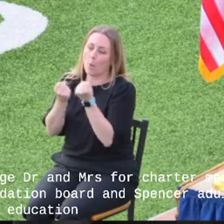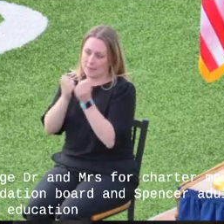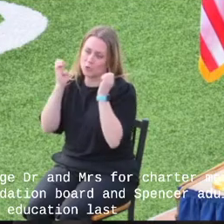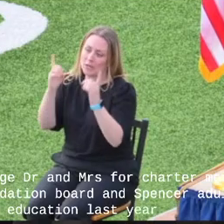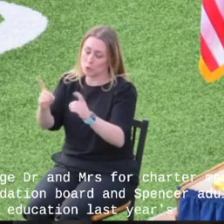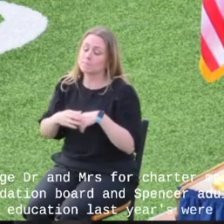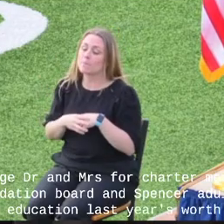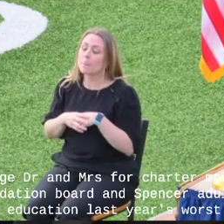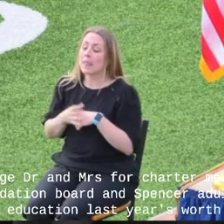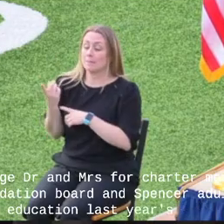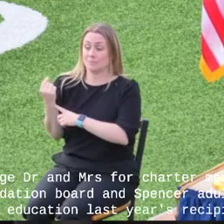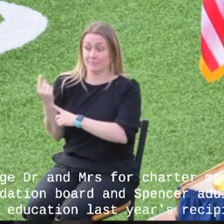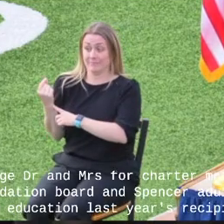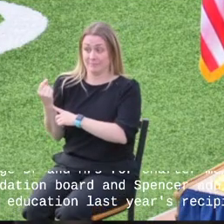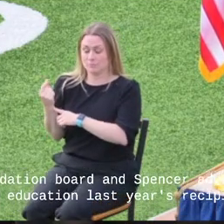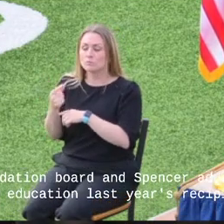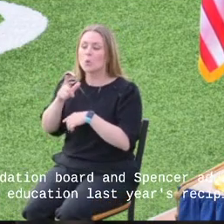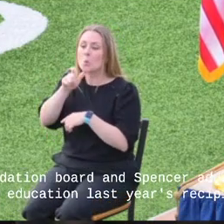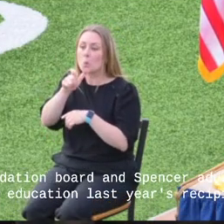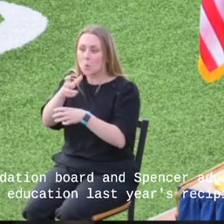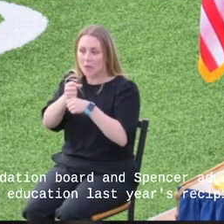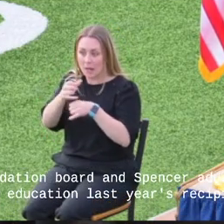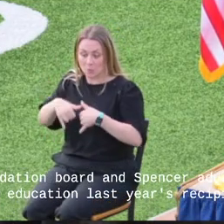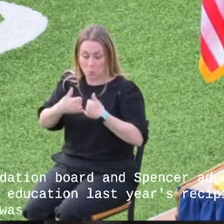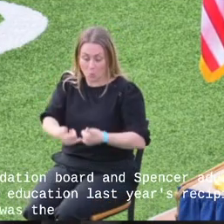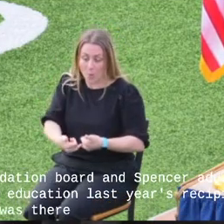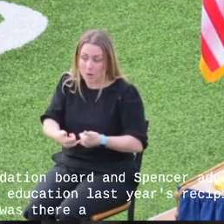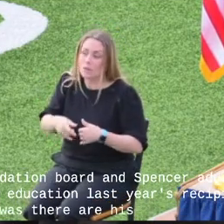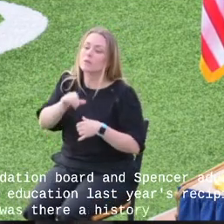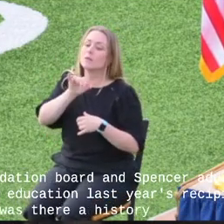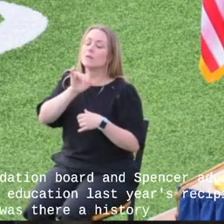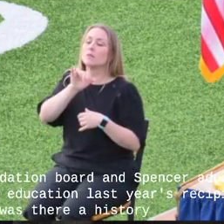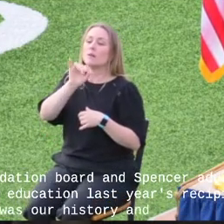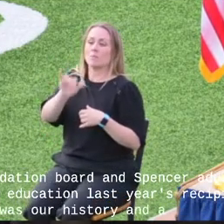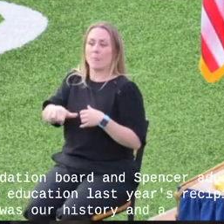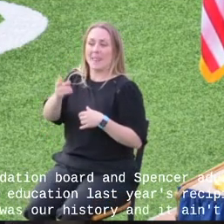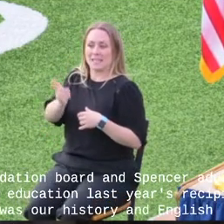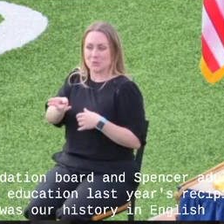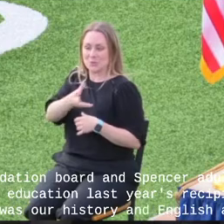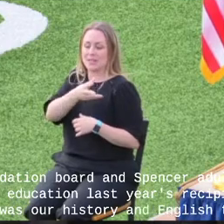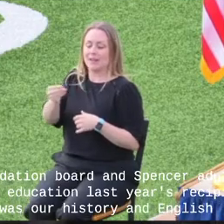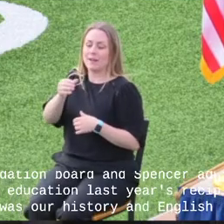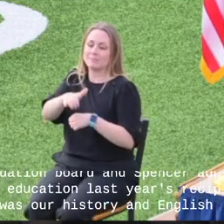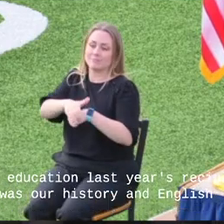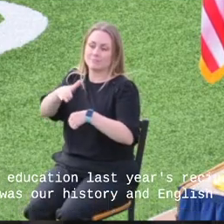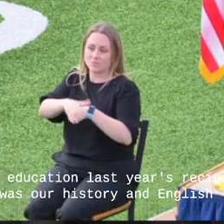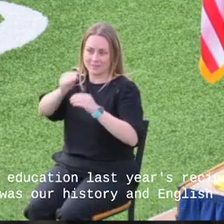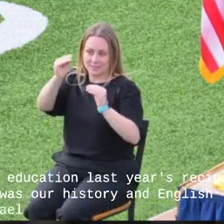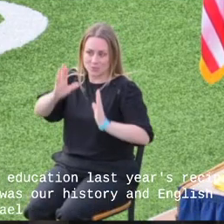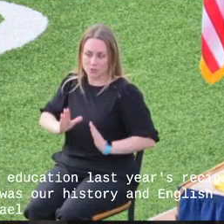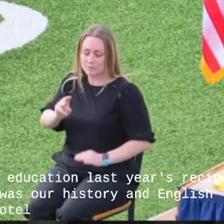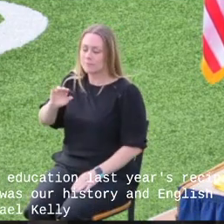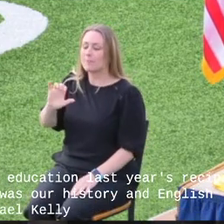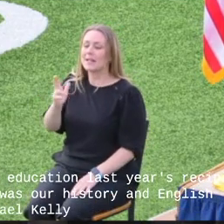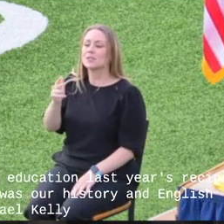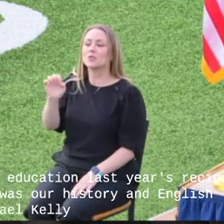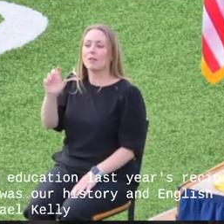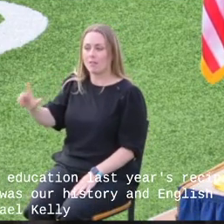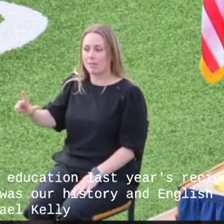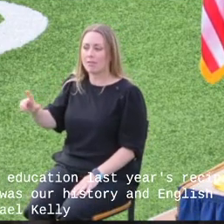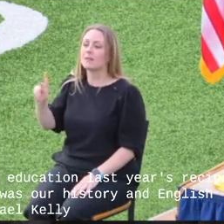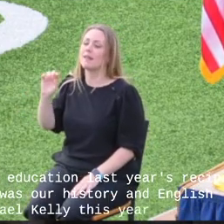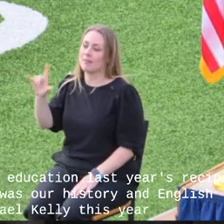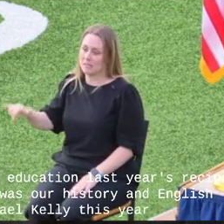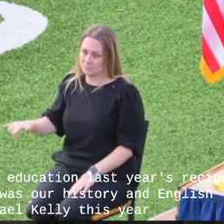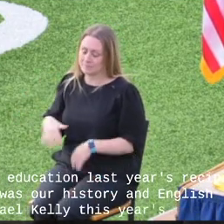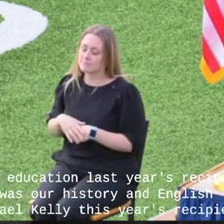Last year's recipient of this reward was our history and English instructor, Michael Kelly. This